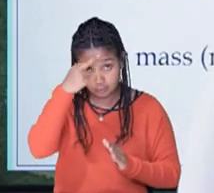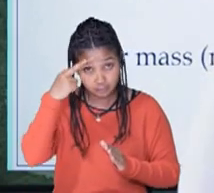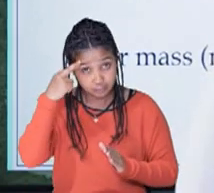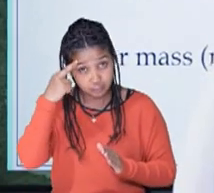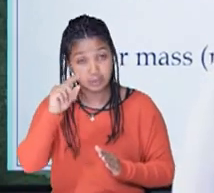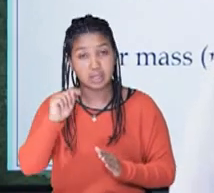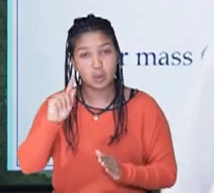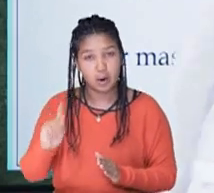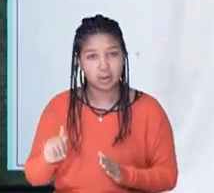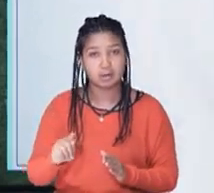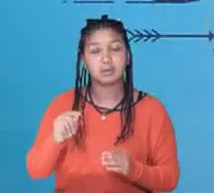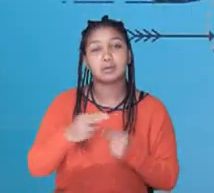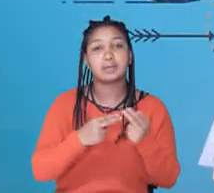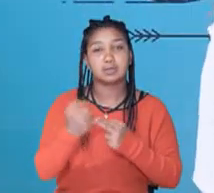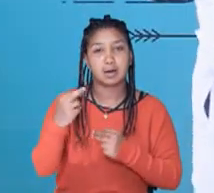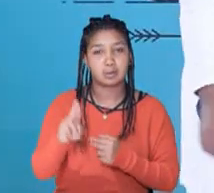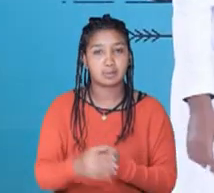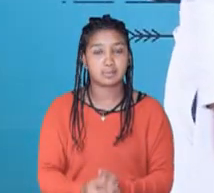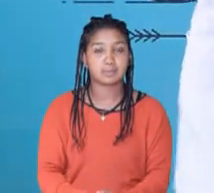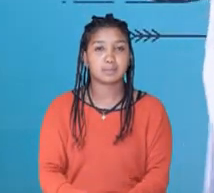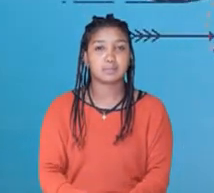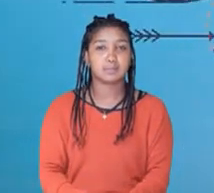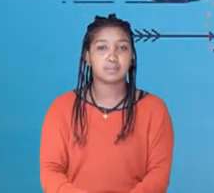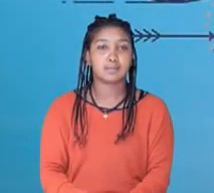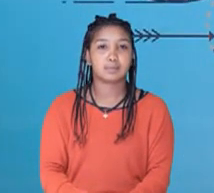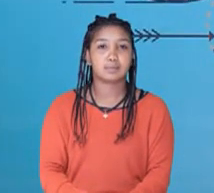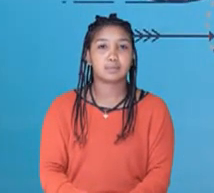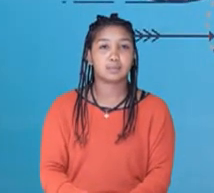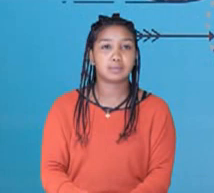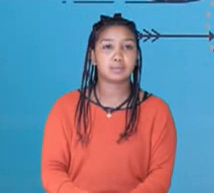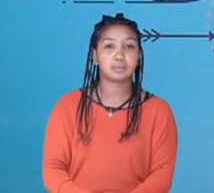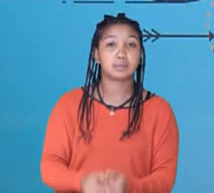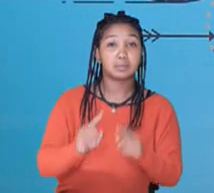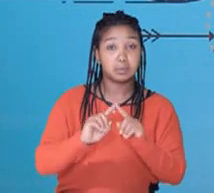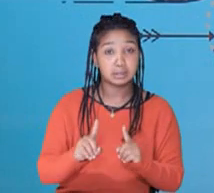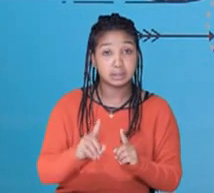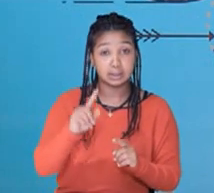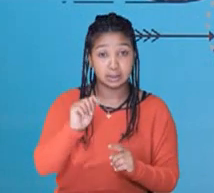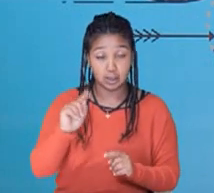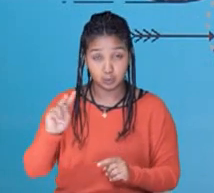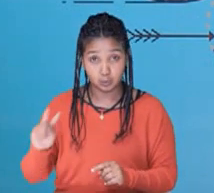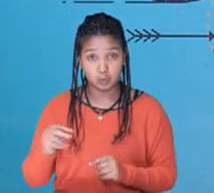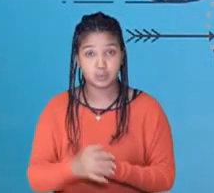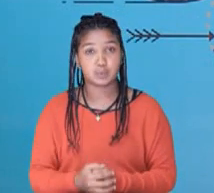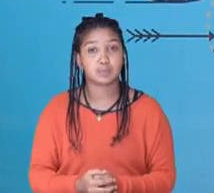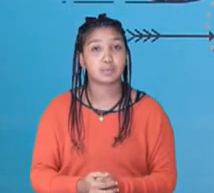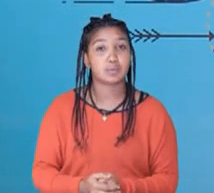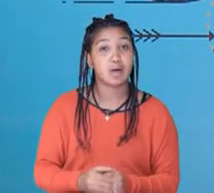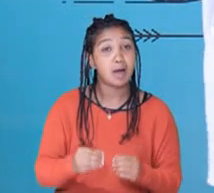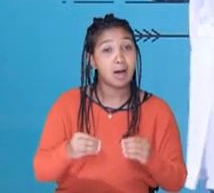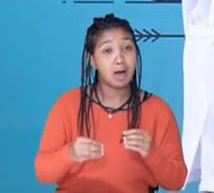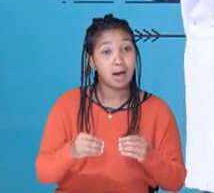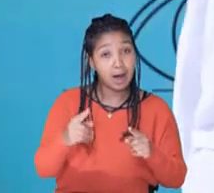tension 1 is T1 times R. T1 times R. Whereas the tension T2